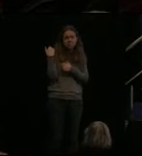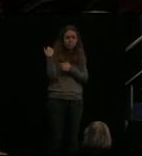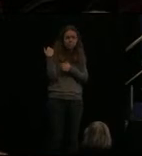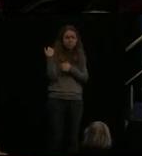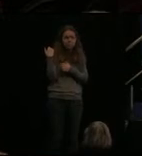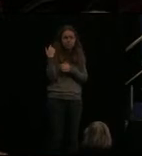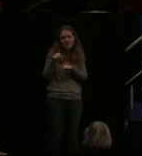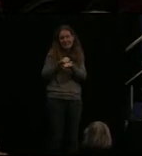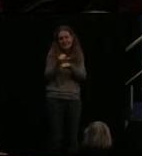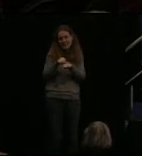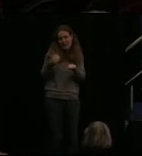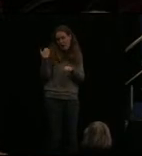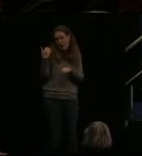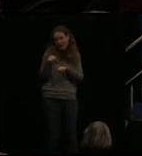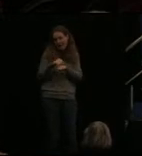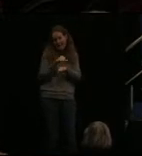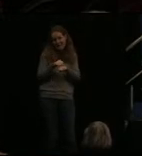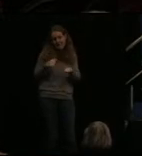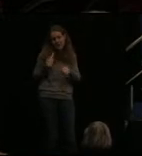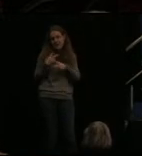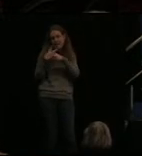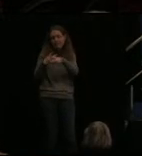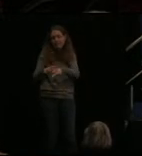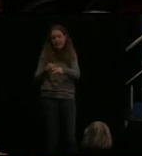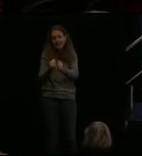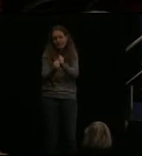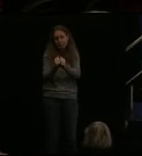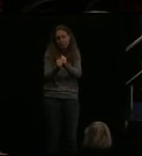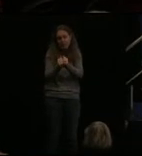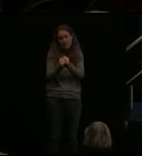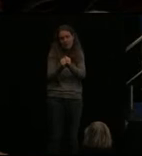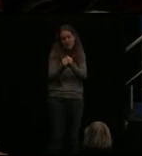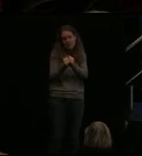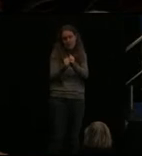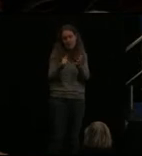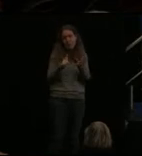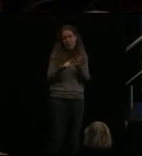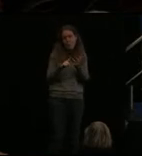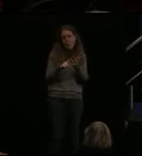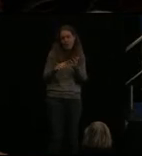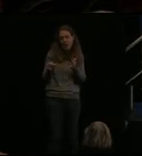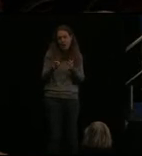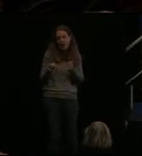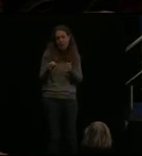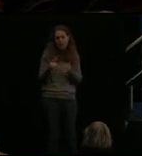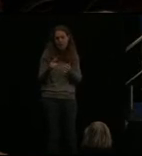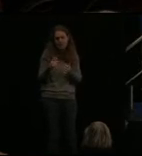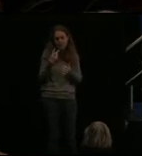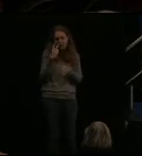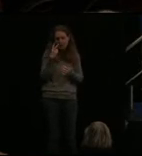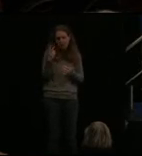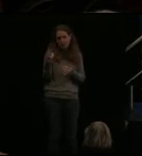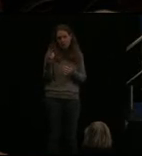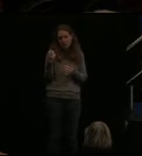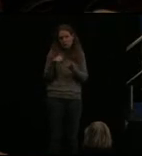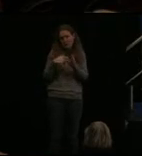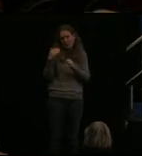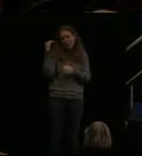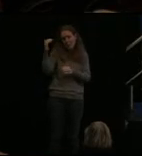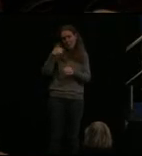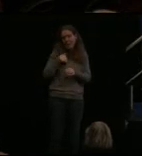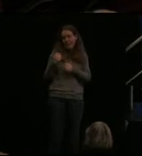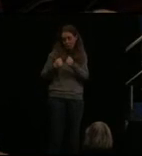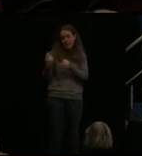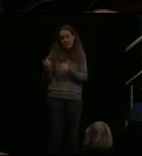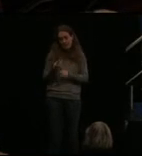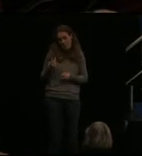Back at Easter, I visited my brother in the Orkney Islands. He's 2 years older than me. He also runs. And